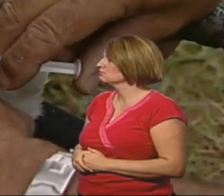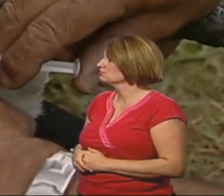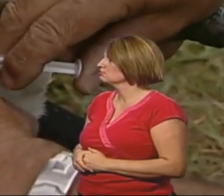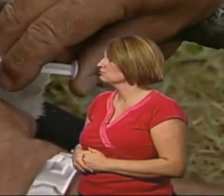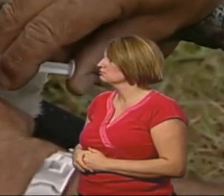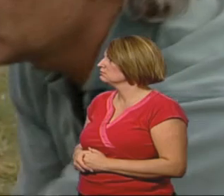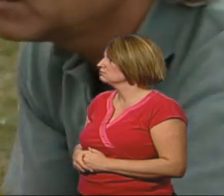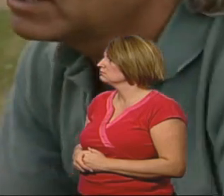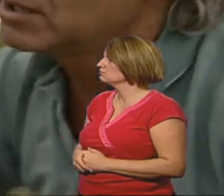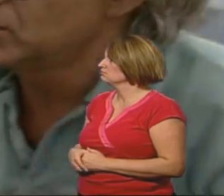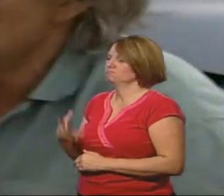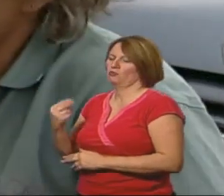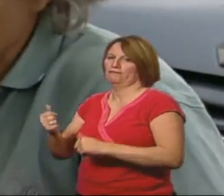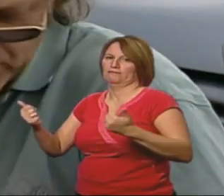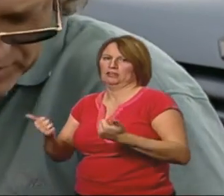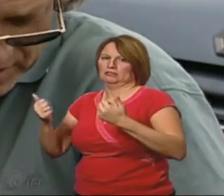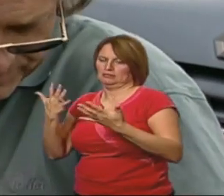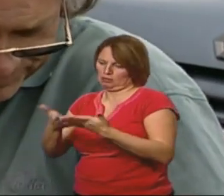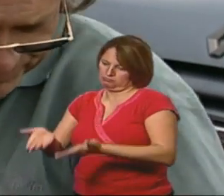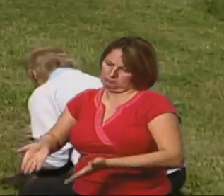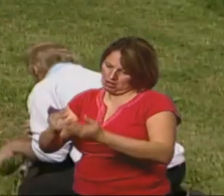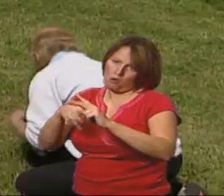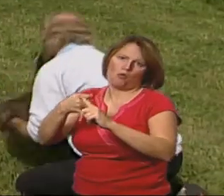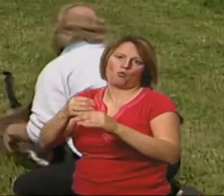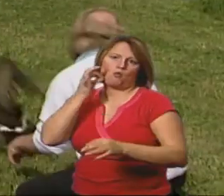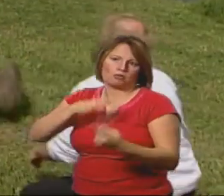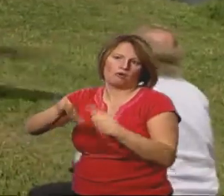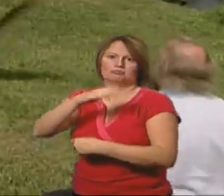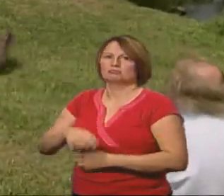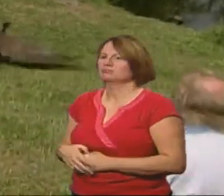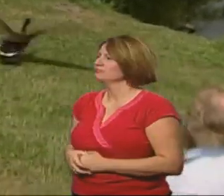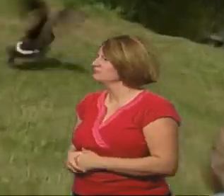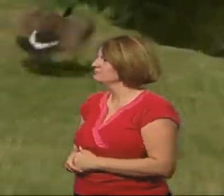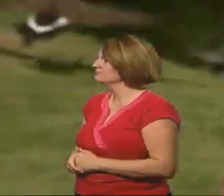Right. Very good. Uncle Malky, put you back on the water now.